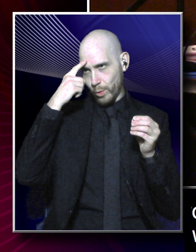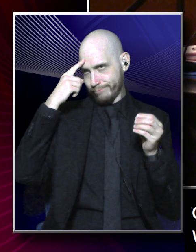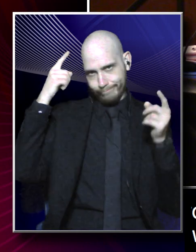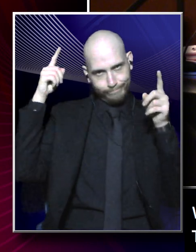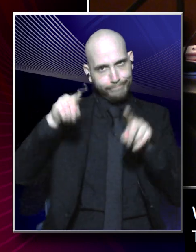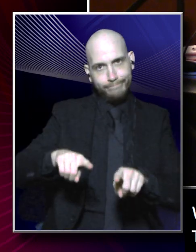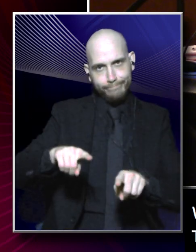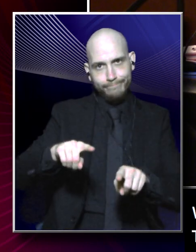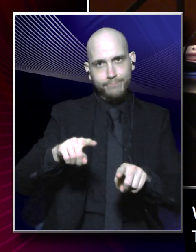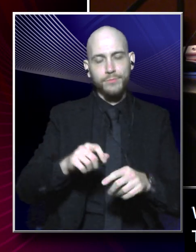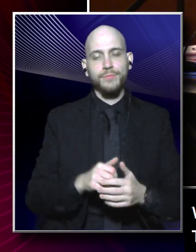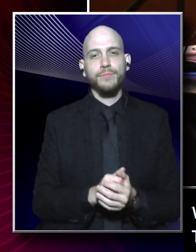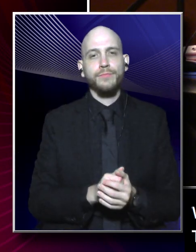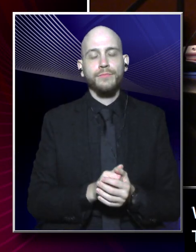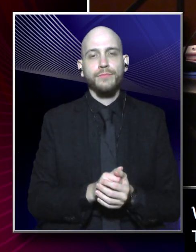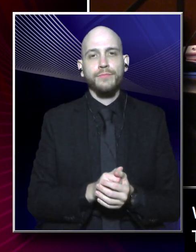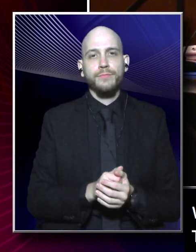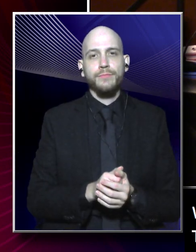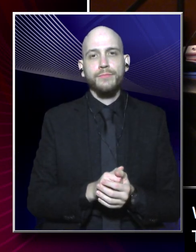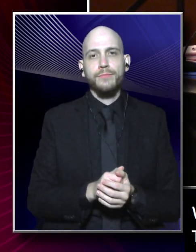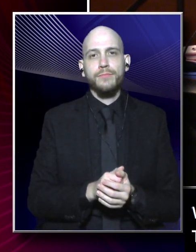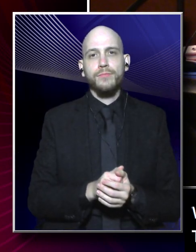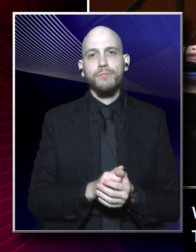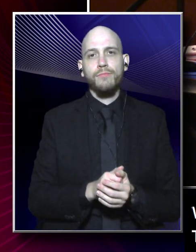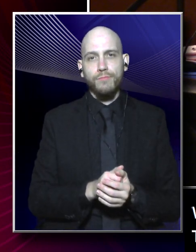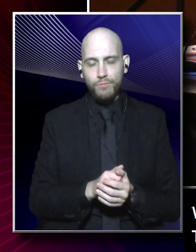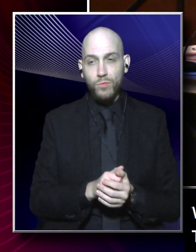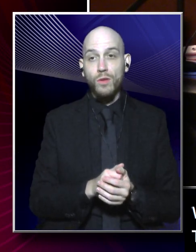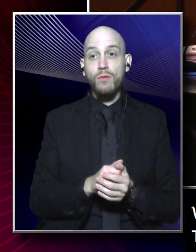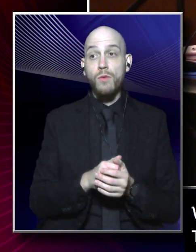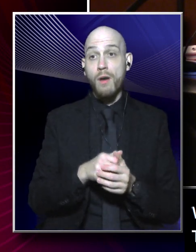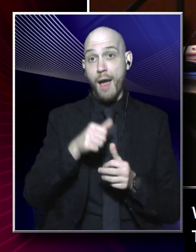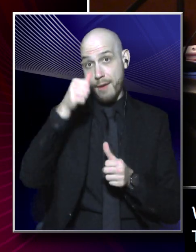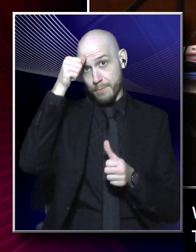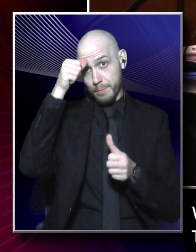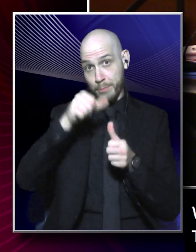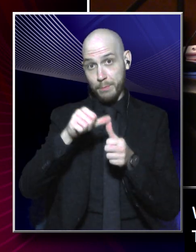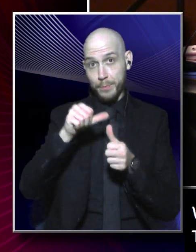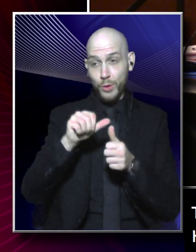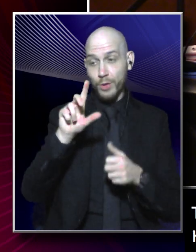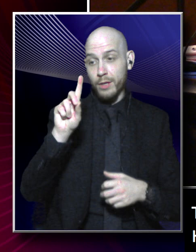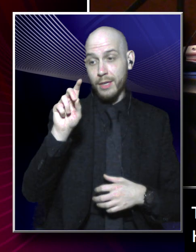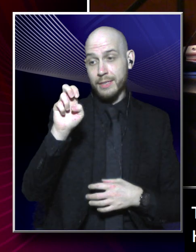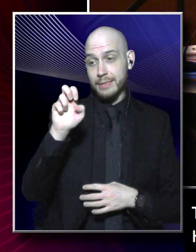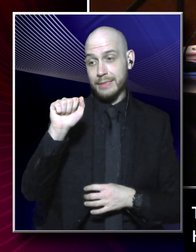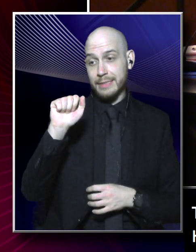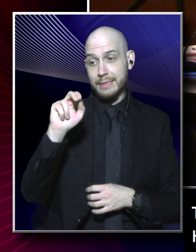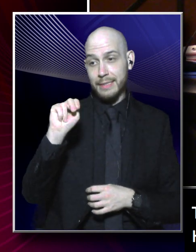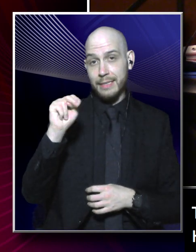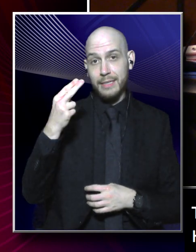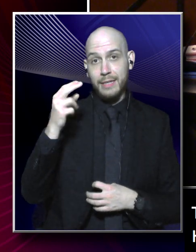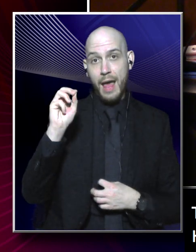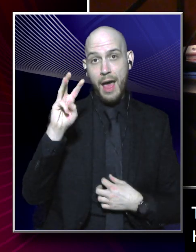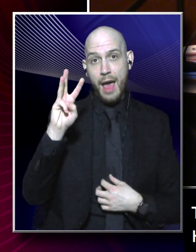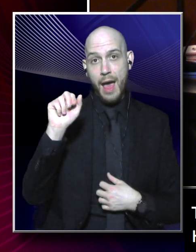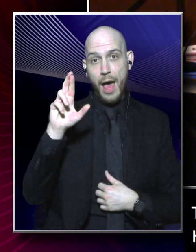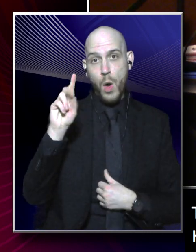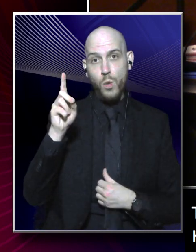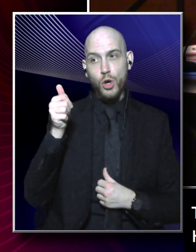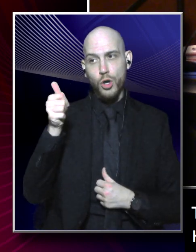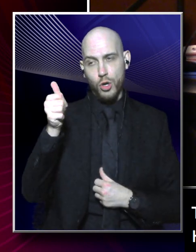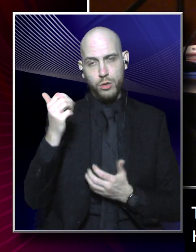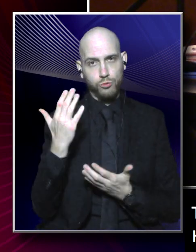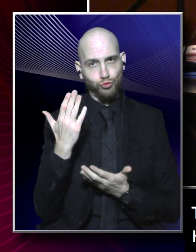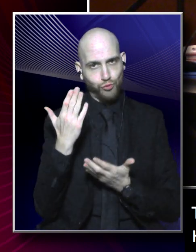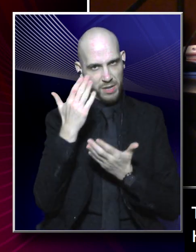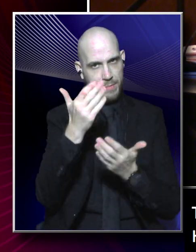this, I remembered that Dean Howard had recommended a feasibility study. And for me,